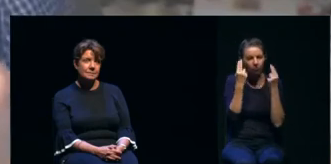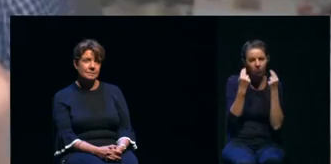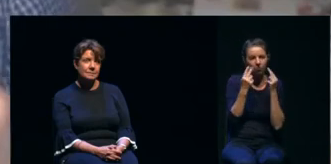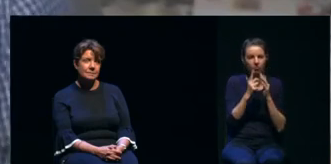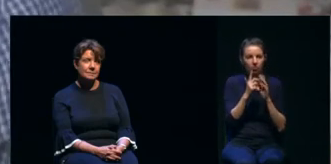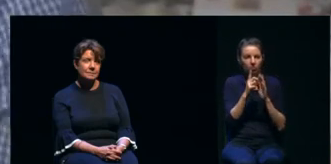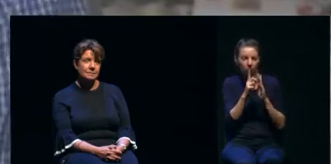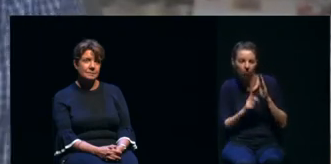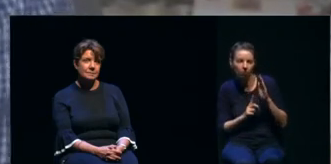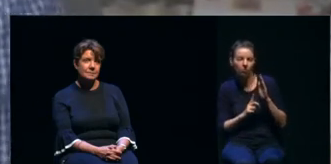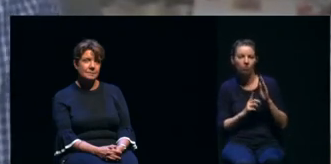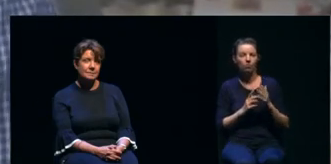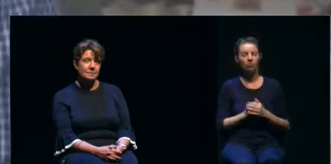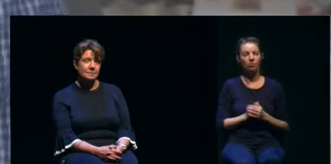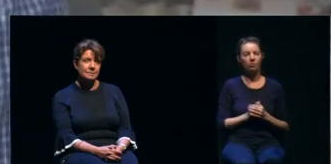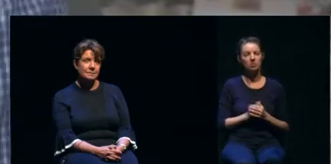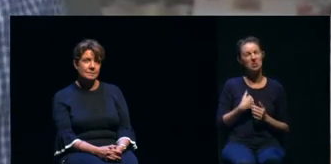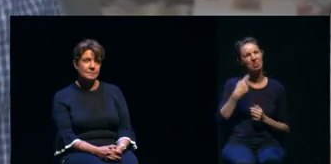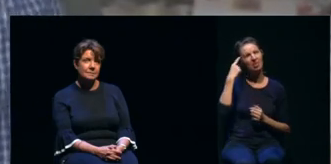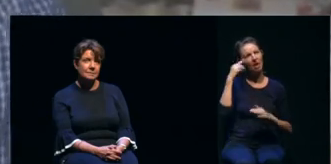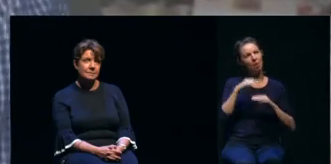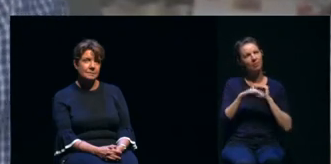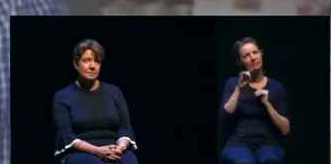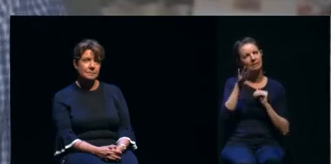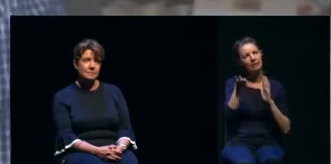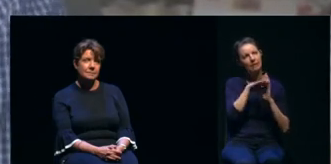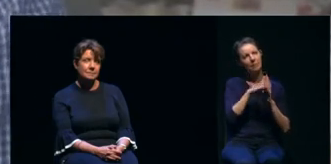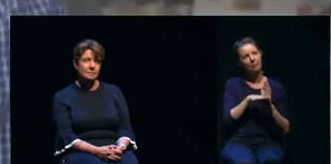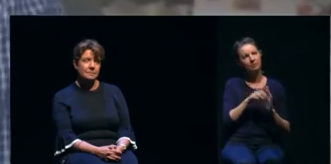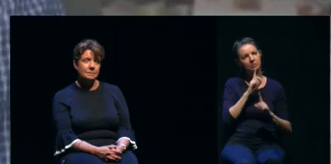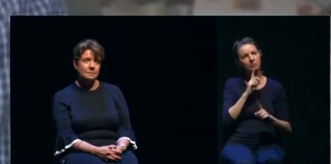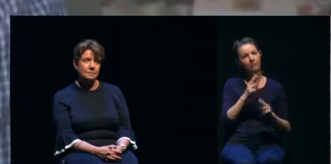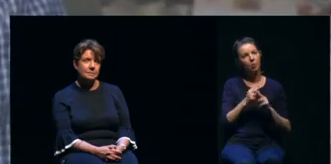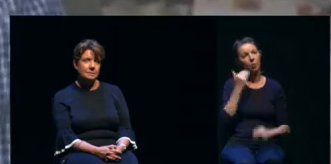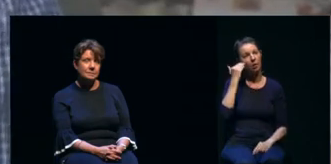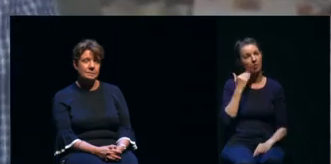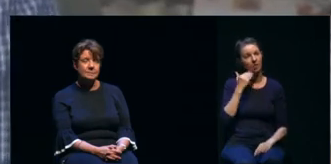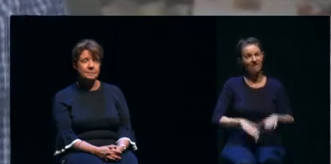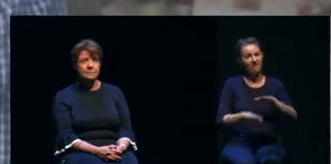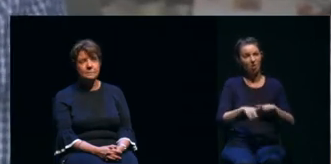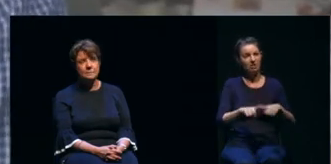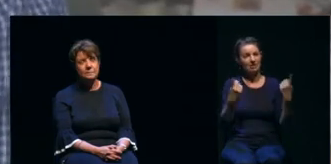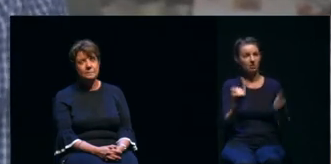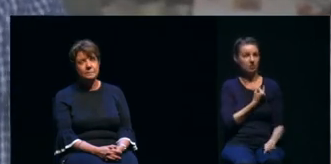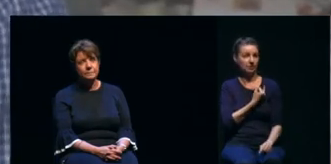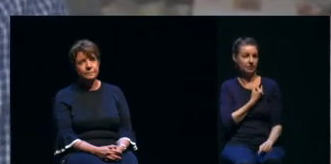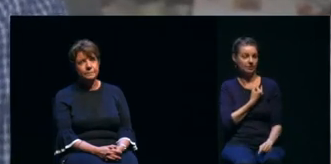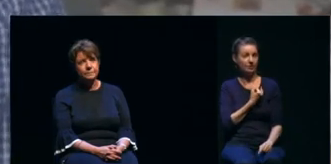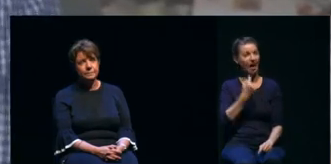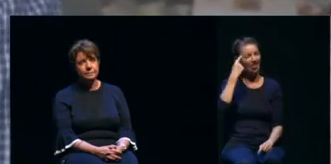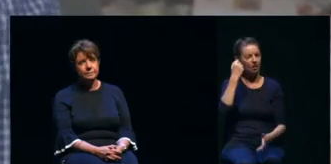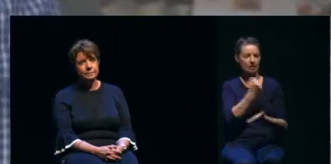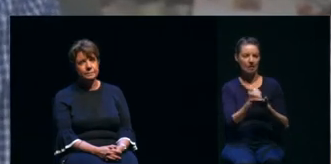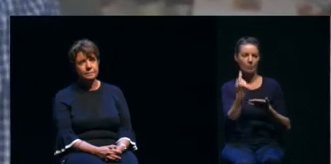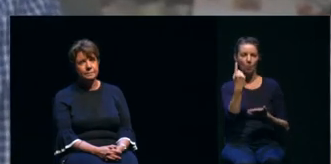and putting ourselves down. So I was thinking about what the Ten Commandments for women are, because we have completely different sins. And I think our number one